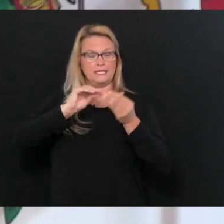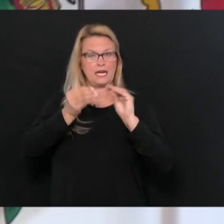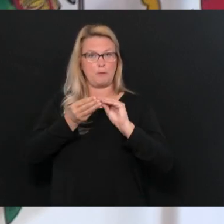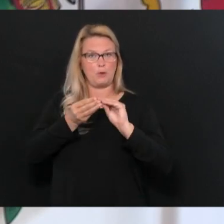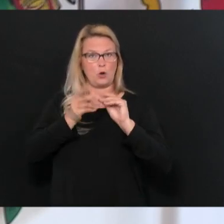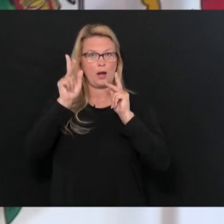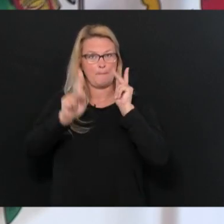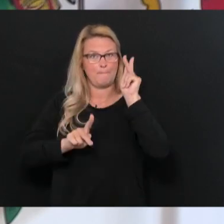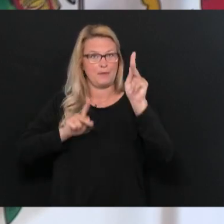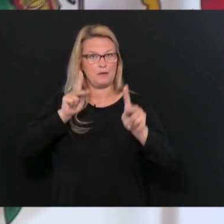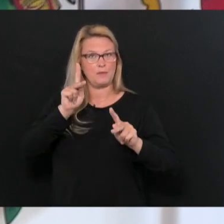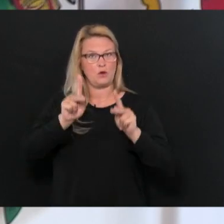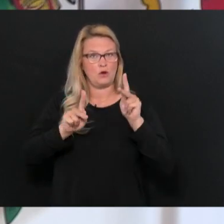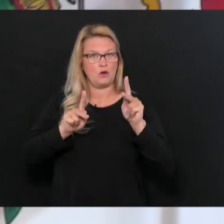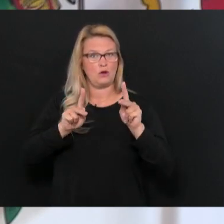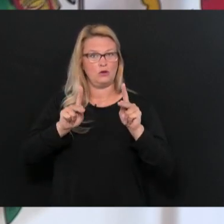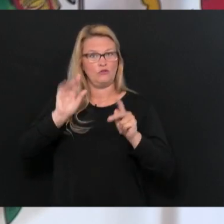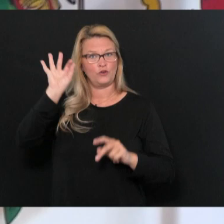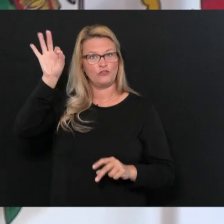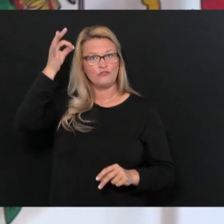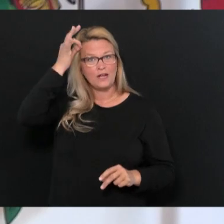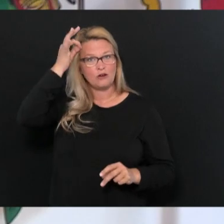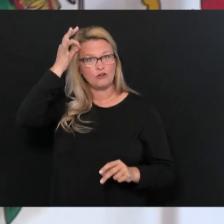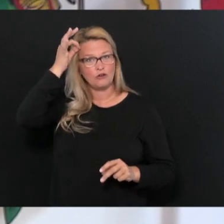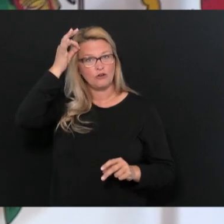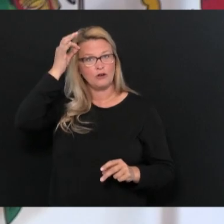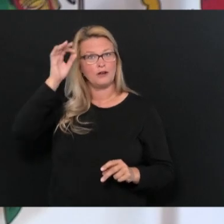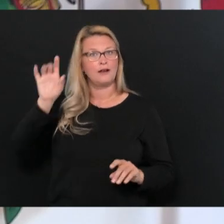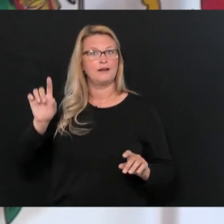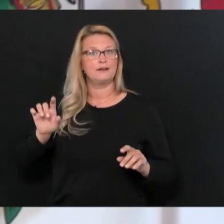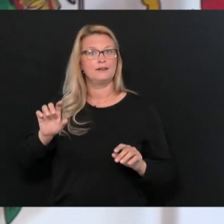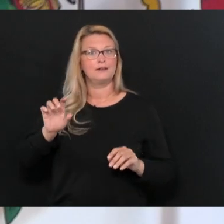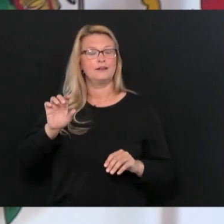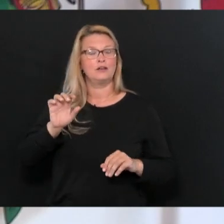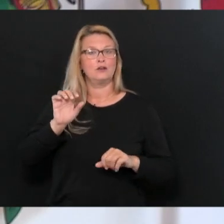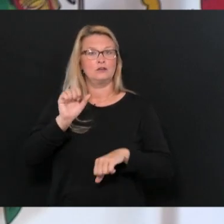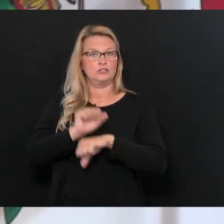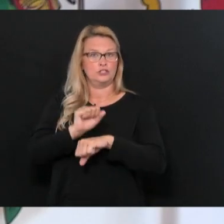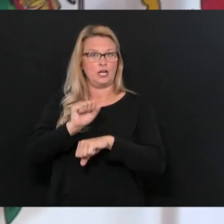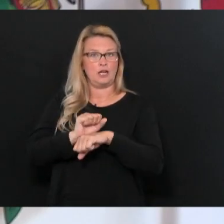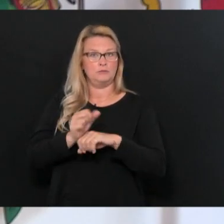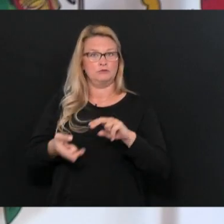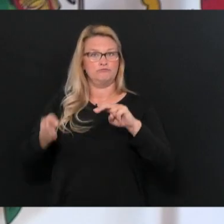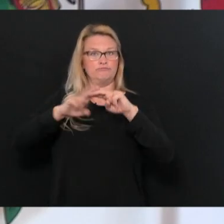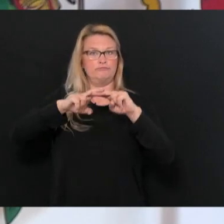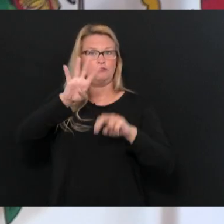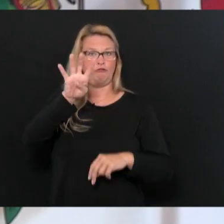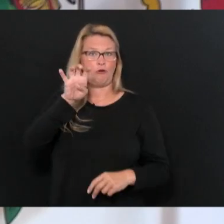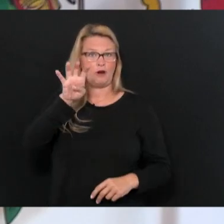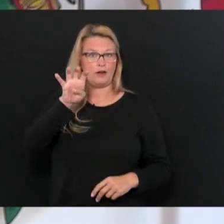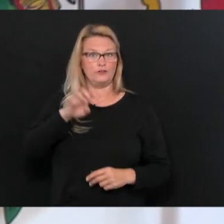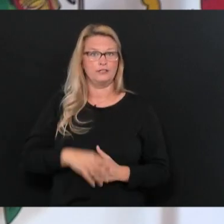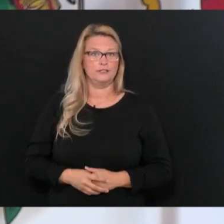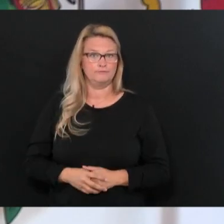personnel on federal activation status to 400. And that will help